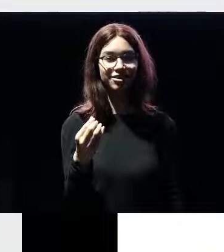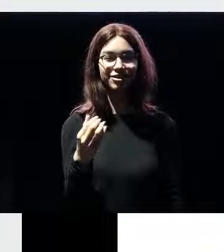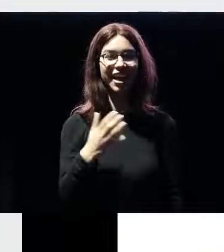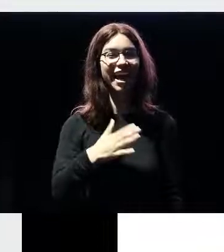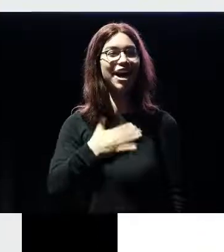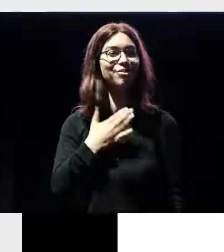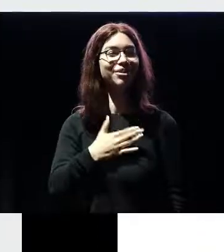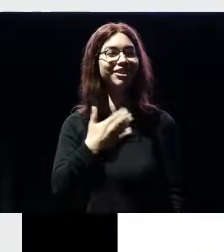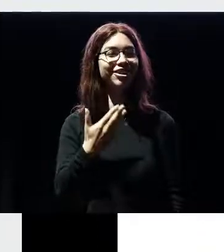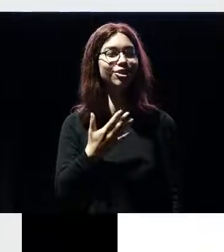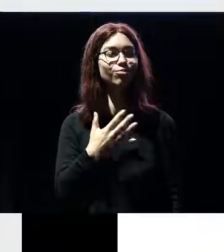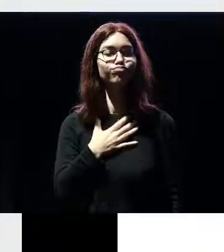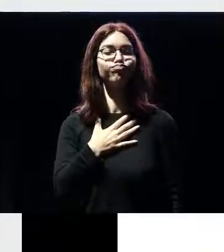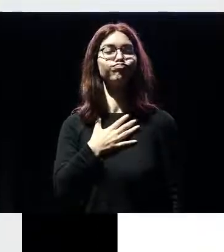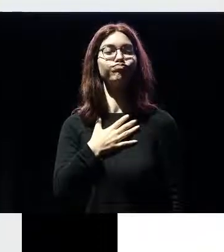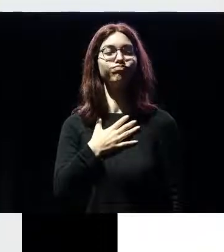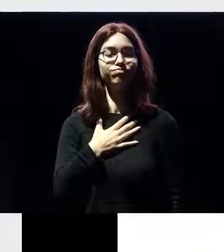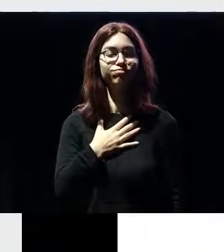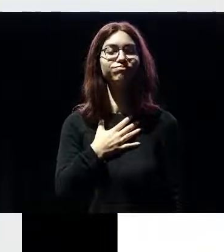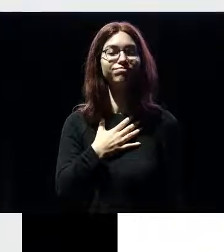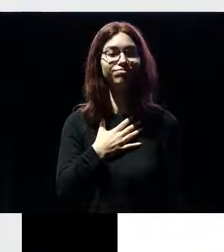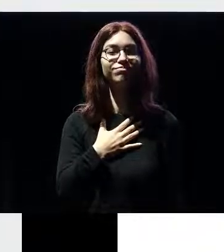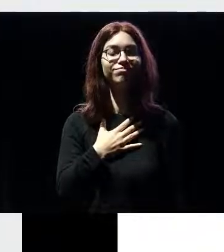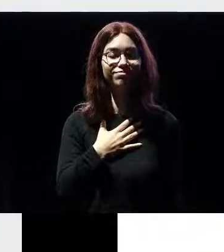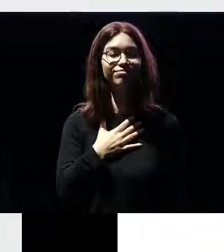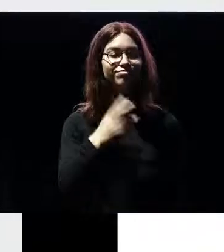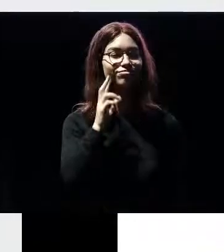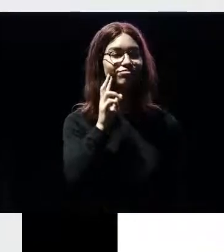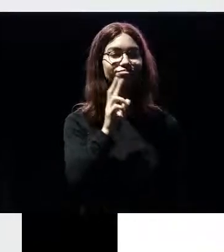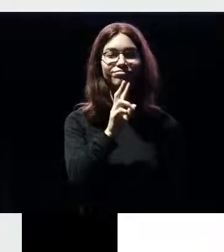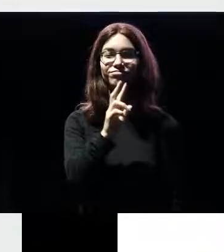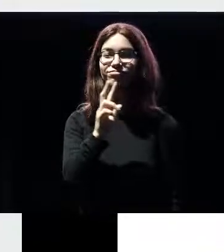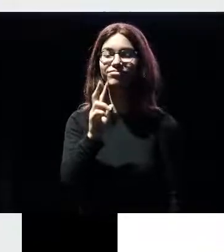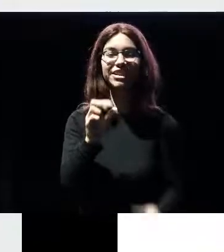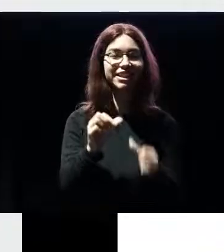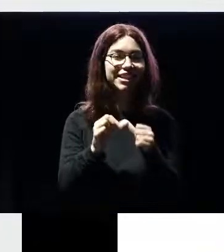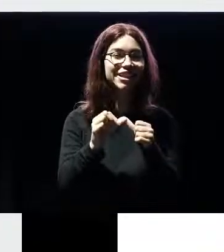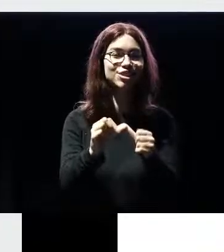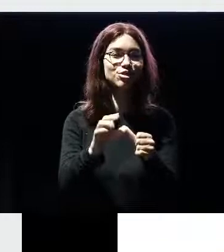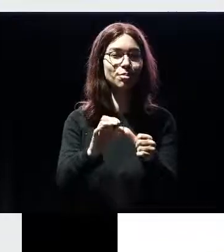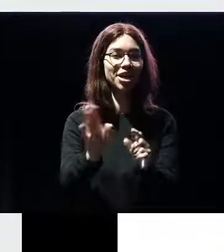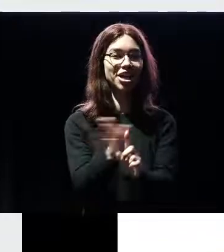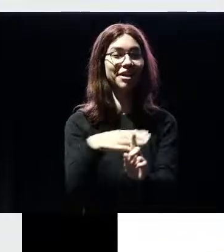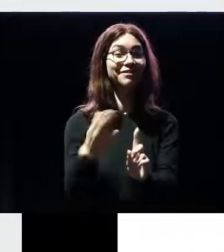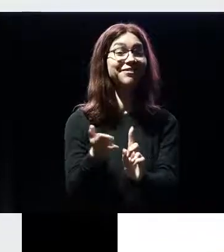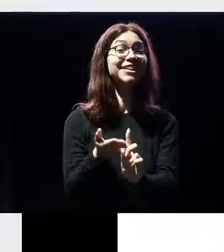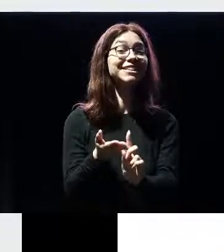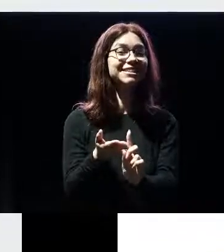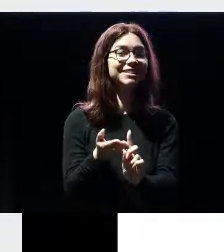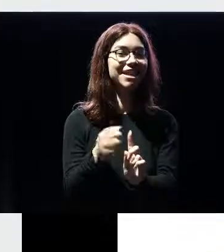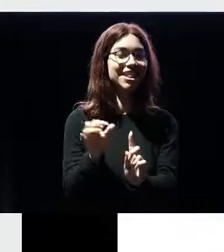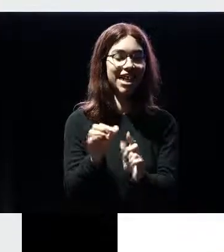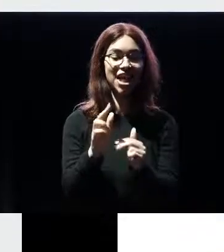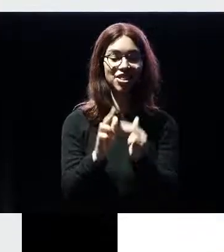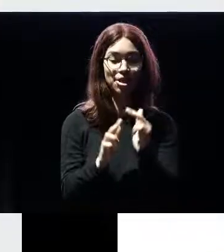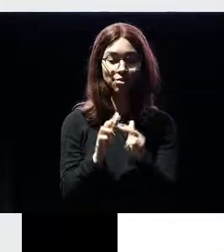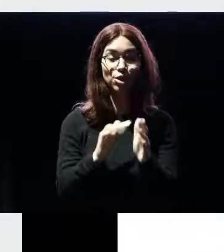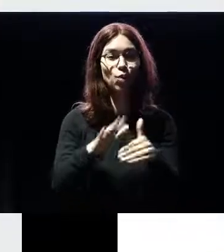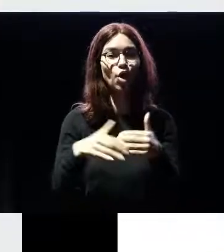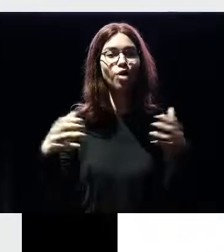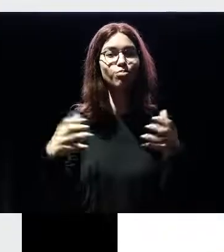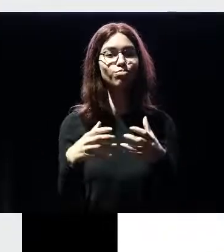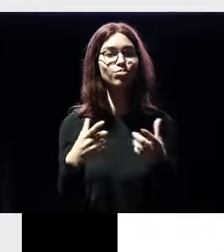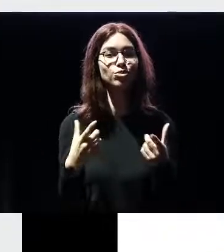happily be also or continue to be convinced that the building that we're all doing